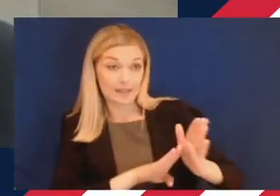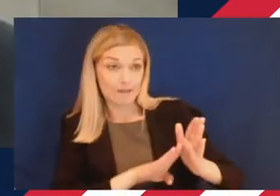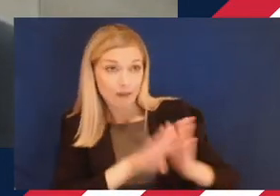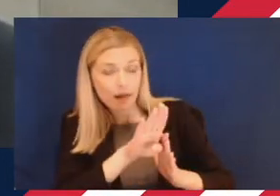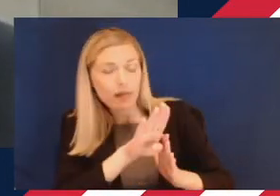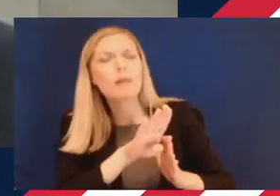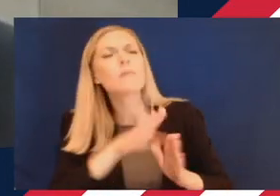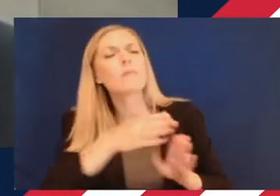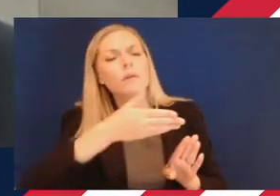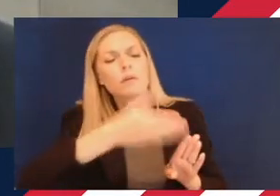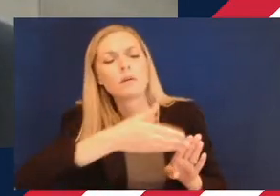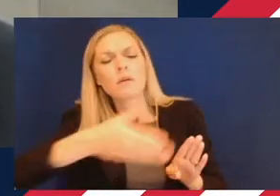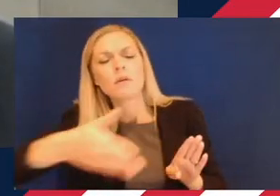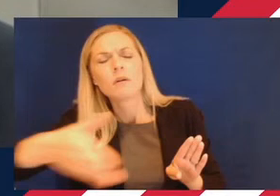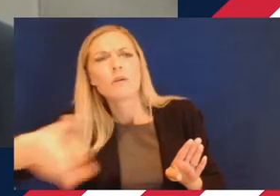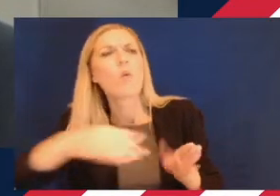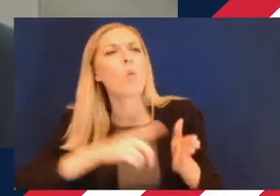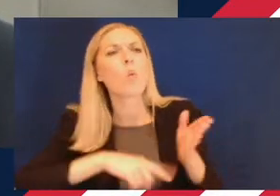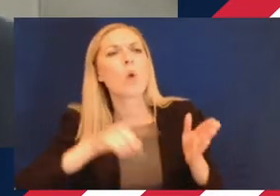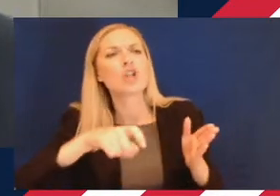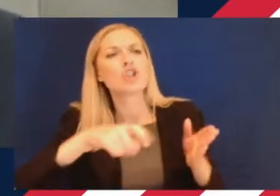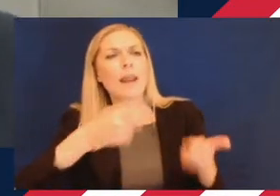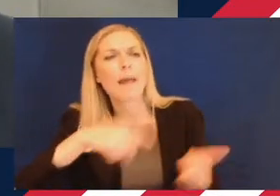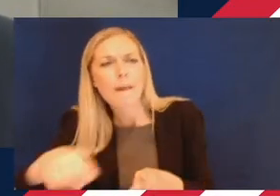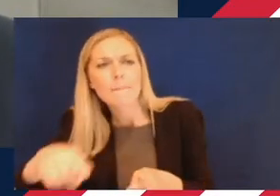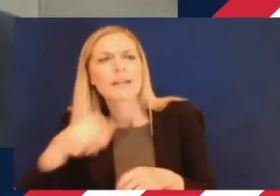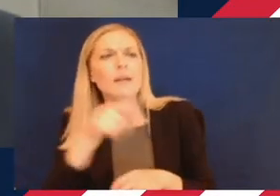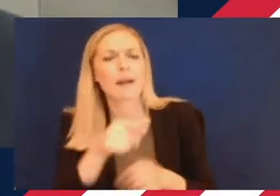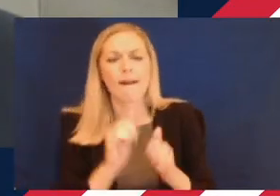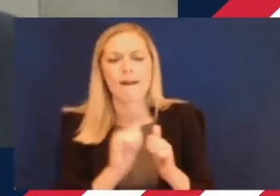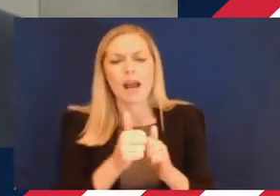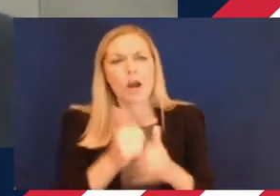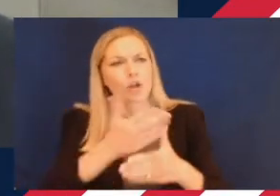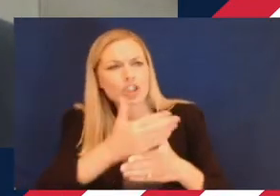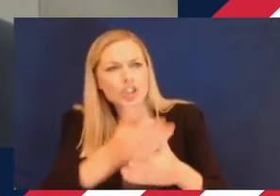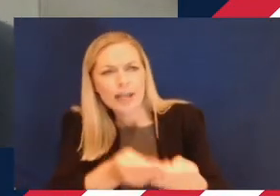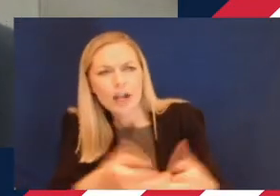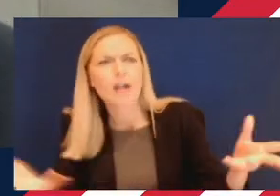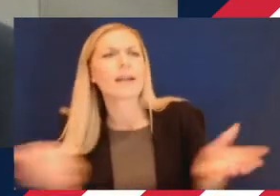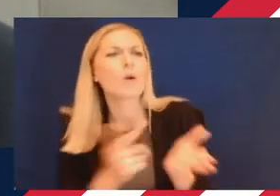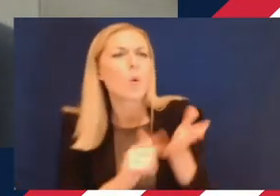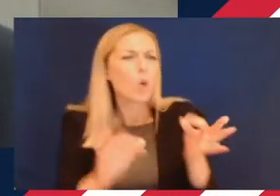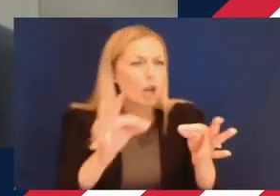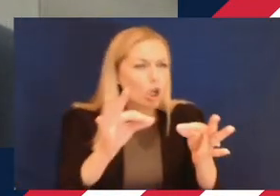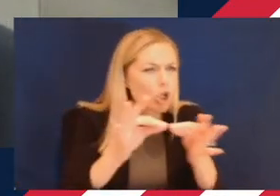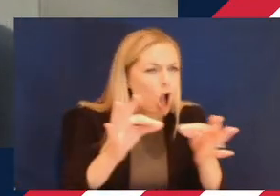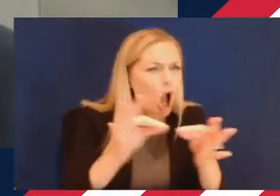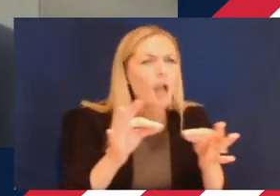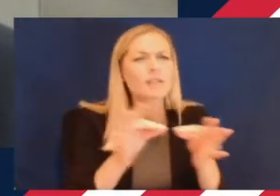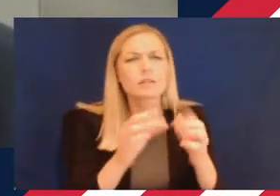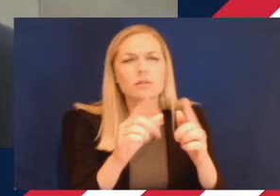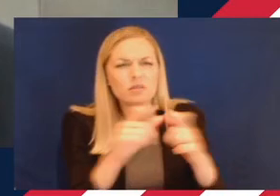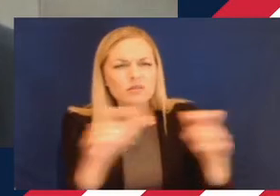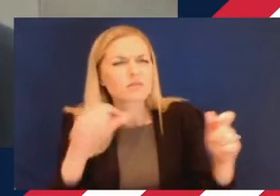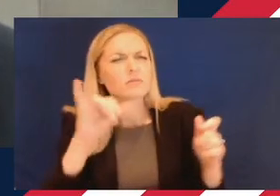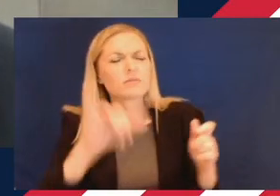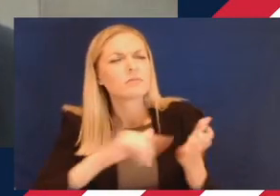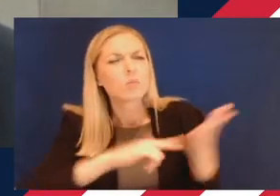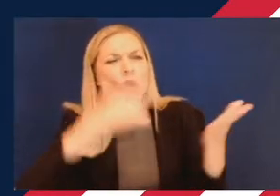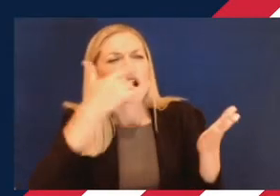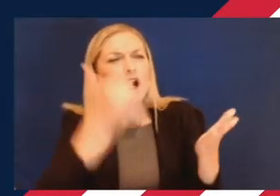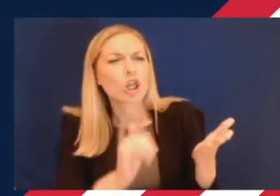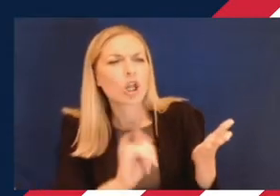of how it's shared internationally, what it costs? What should happen on an international stage with an eventual COVID